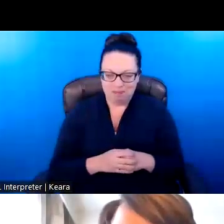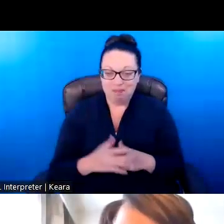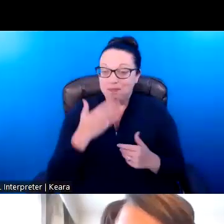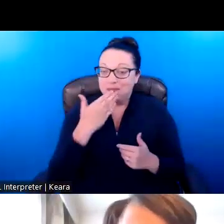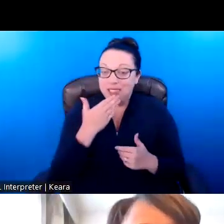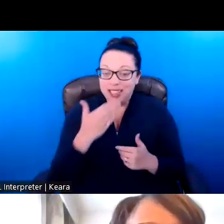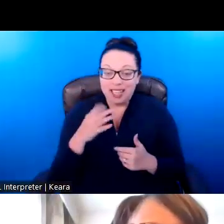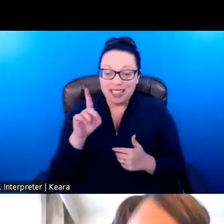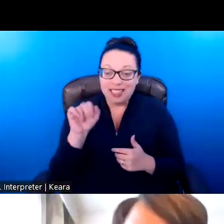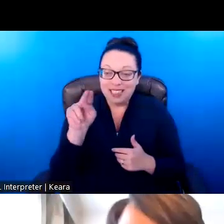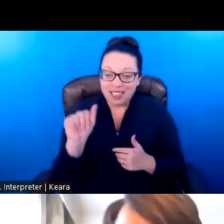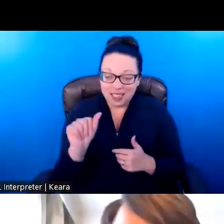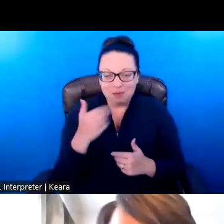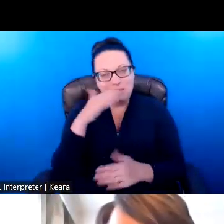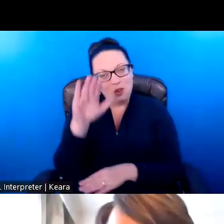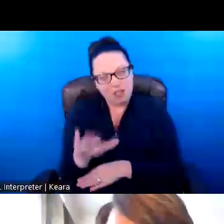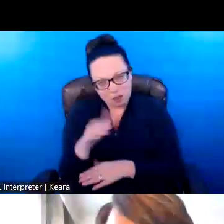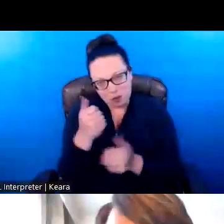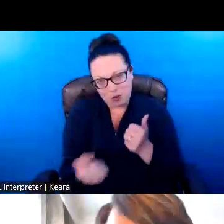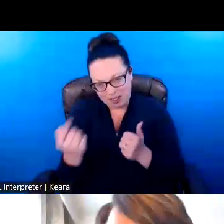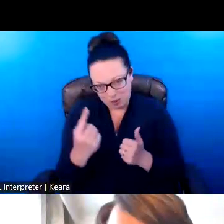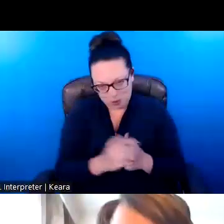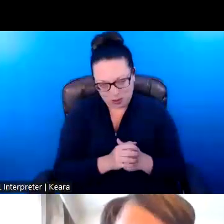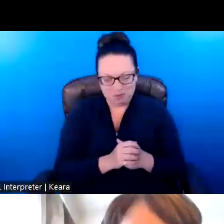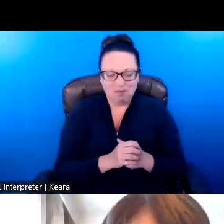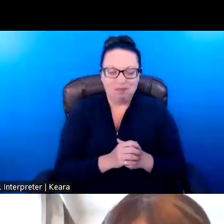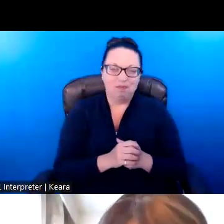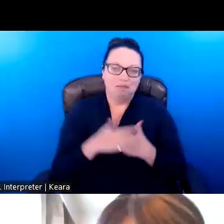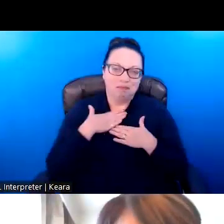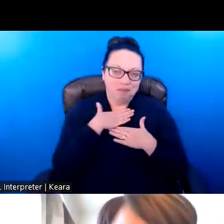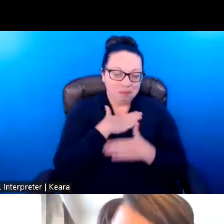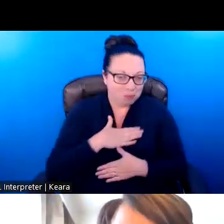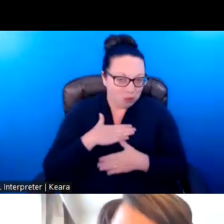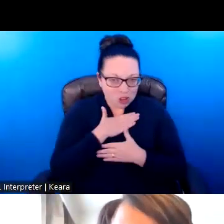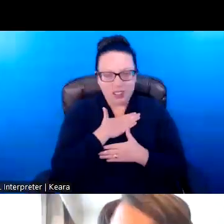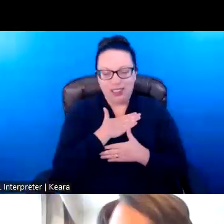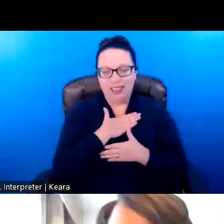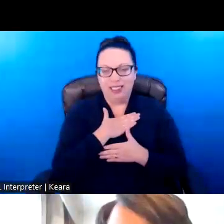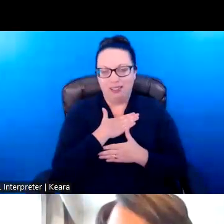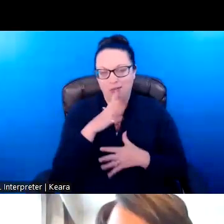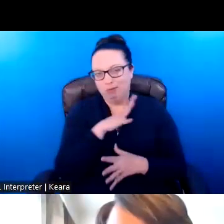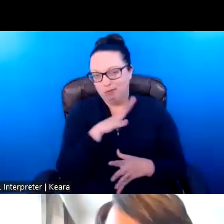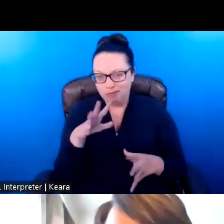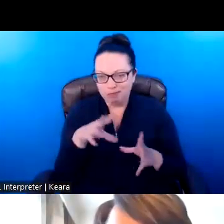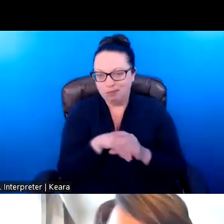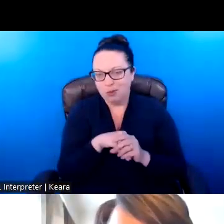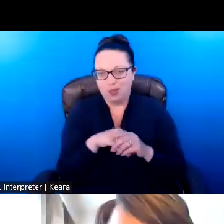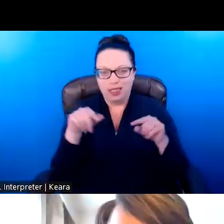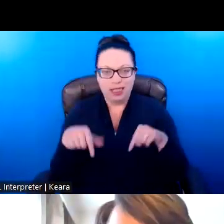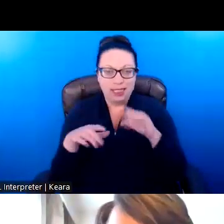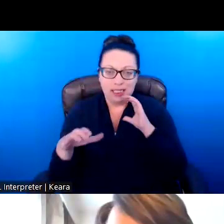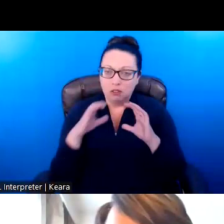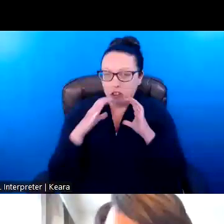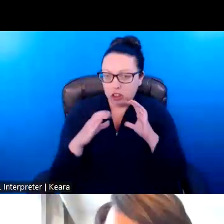Thank you, Dana. Good afternoon, everyone. And I'm so much appreciative to be a part of this